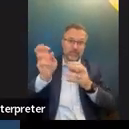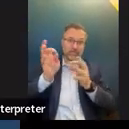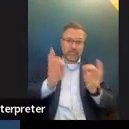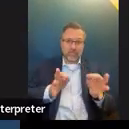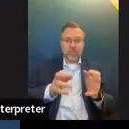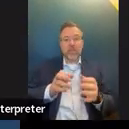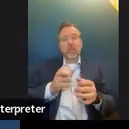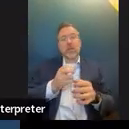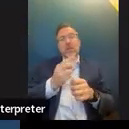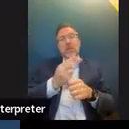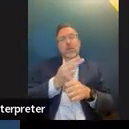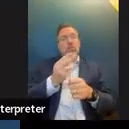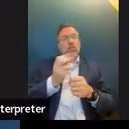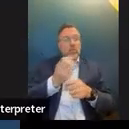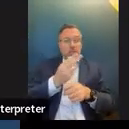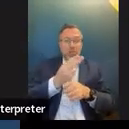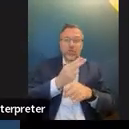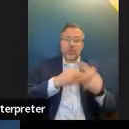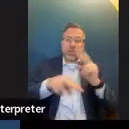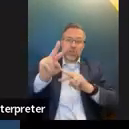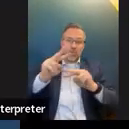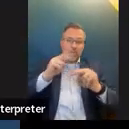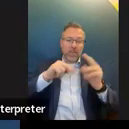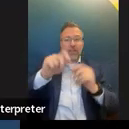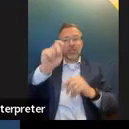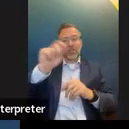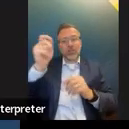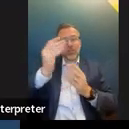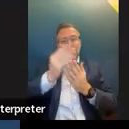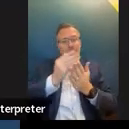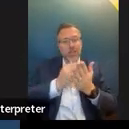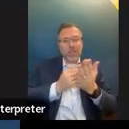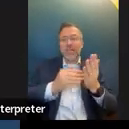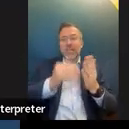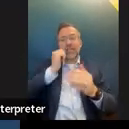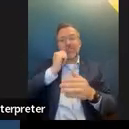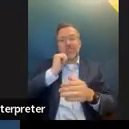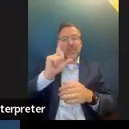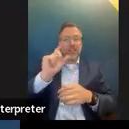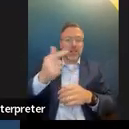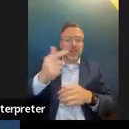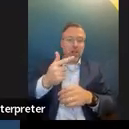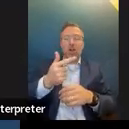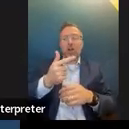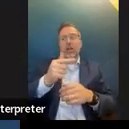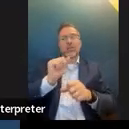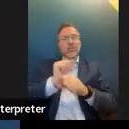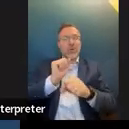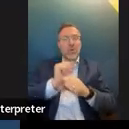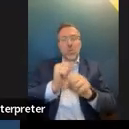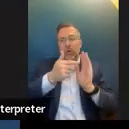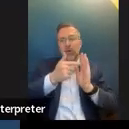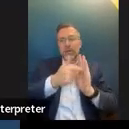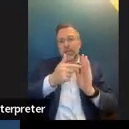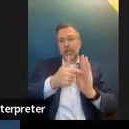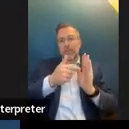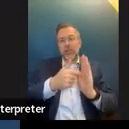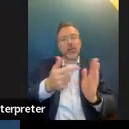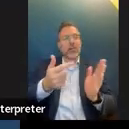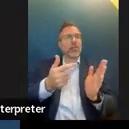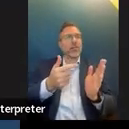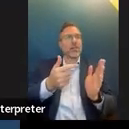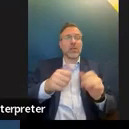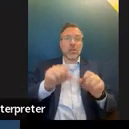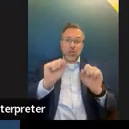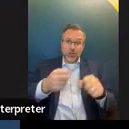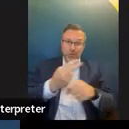through observation, checklist, daily log, running record, work samples. You can use a